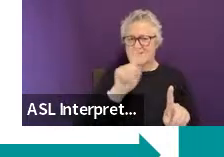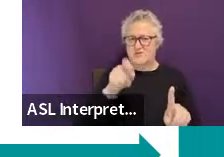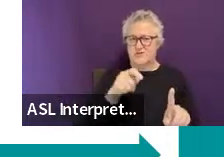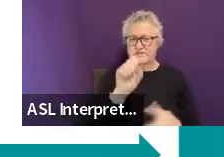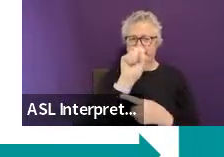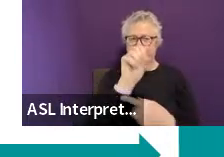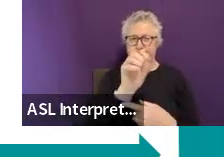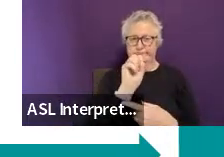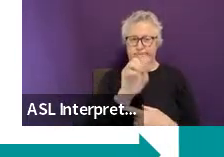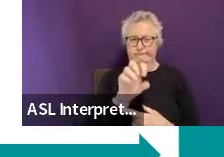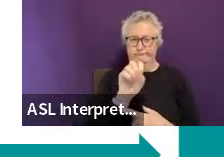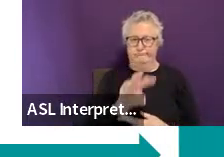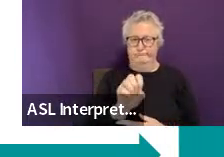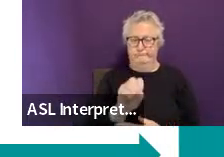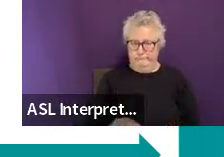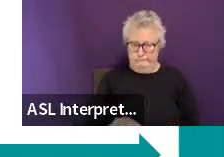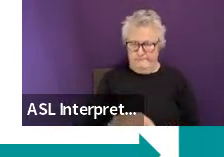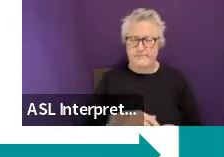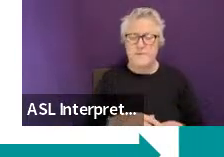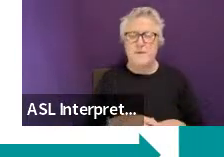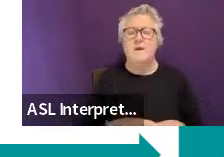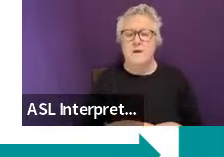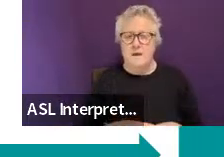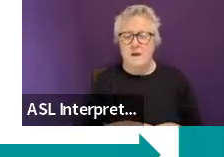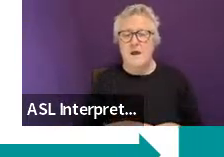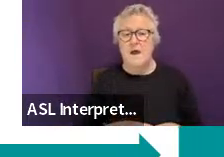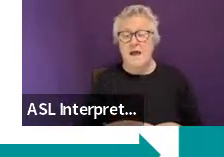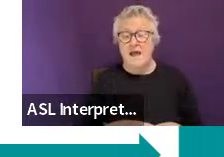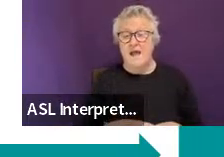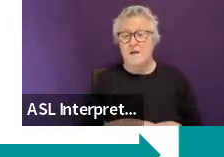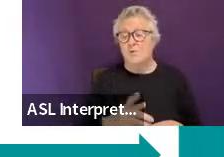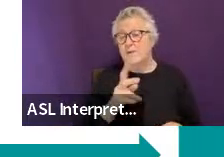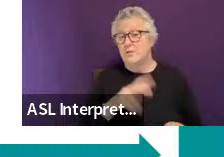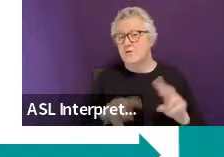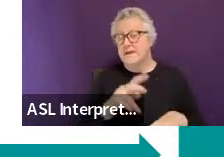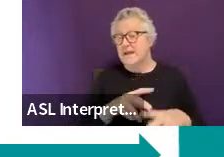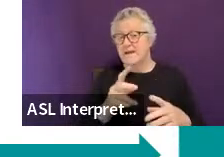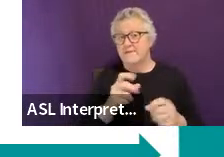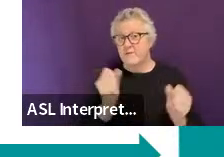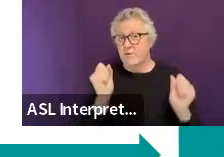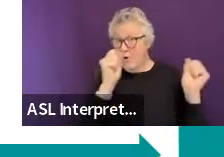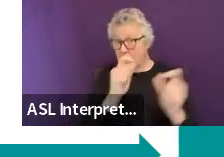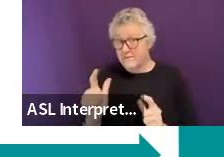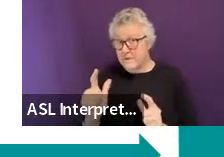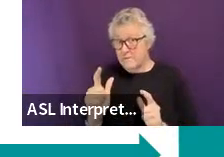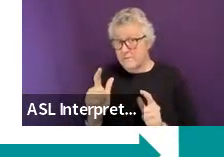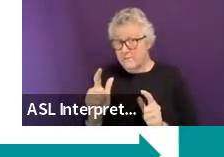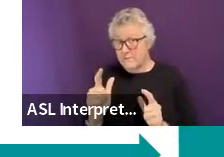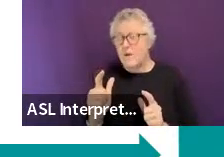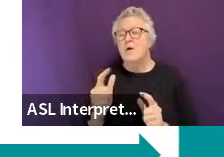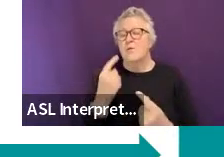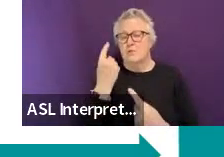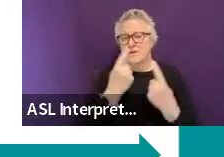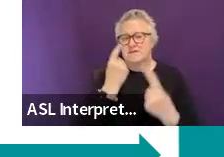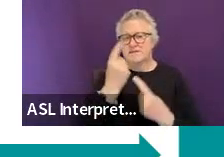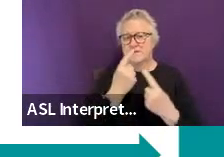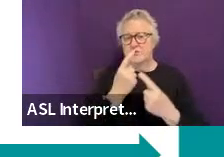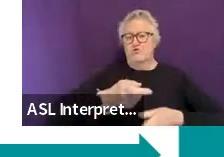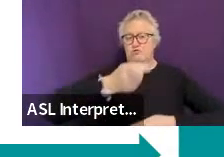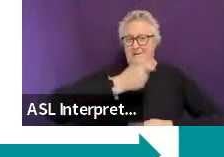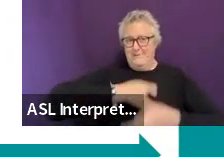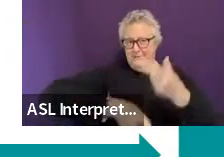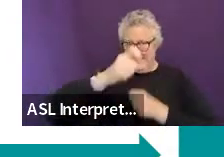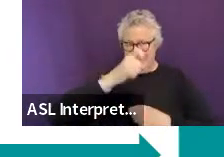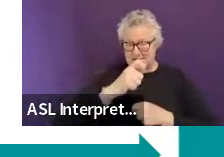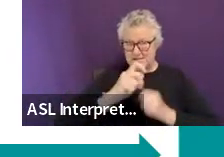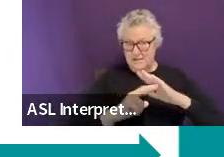just some common things. On all of them, we will be looking at replacing the bridge. On all of these scenarios, we are going to look at system and demand management.